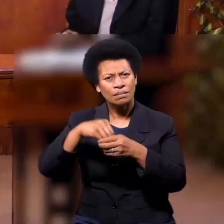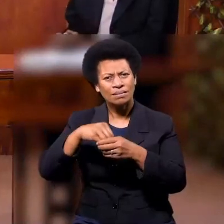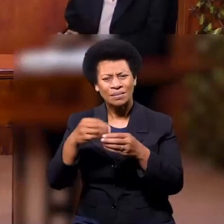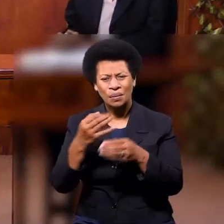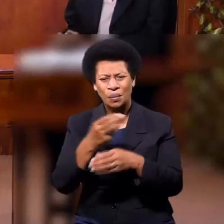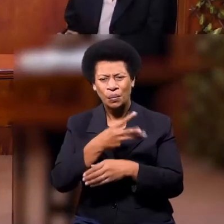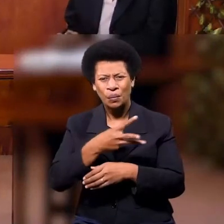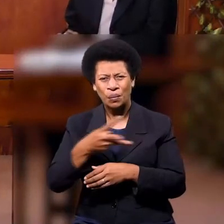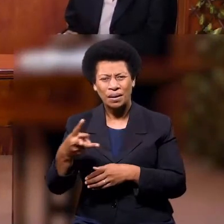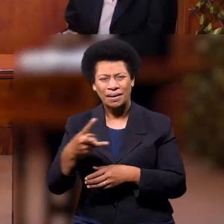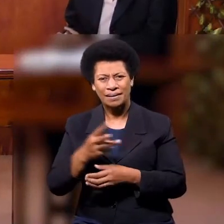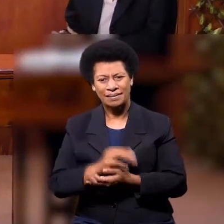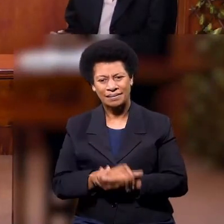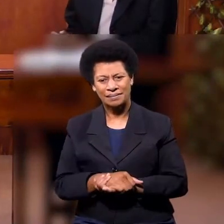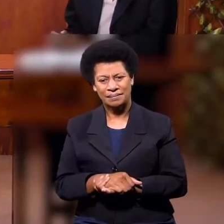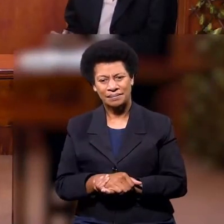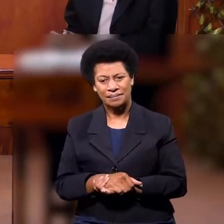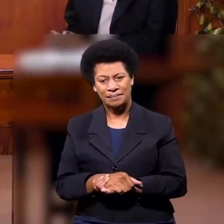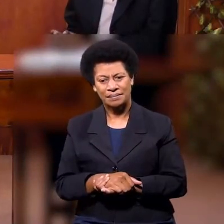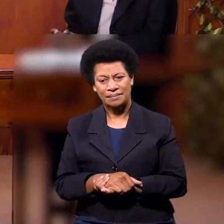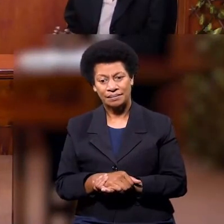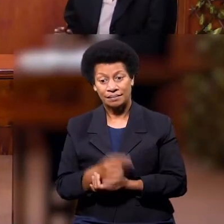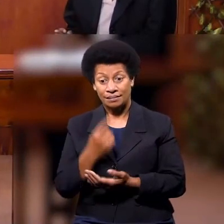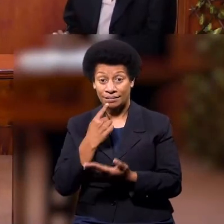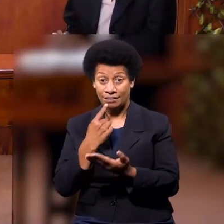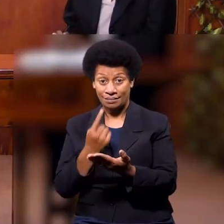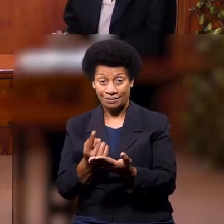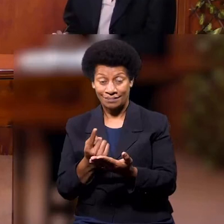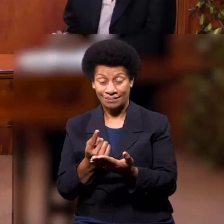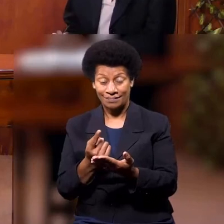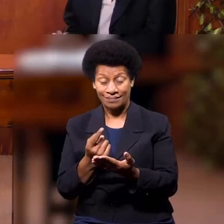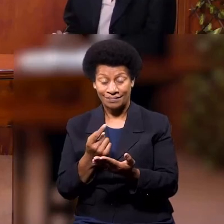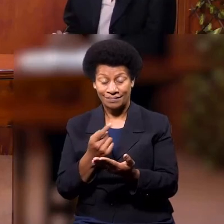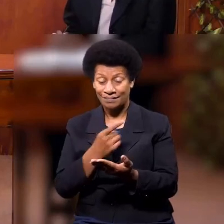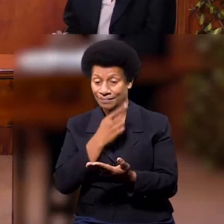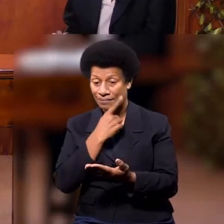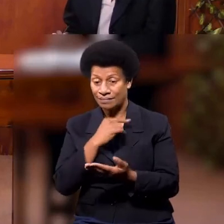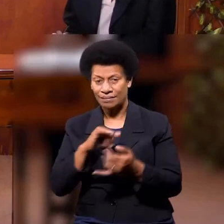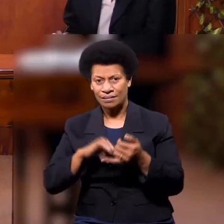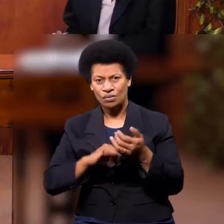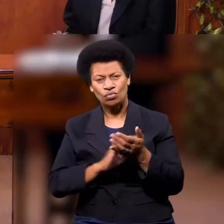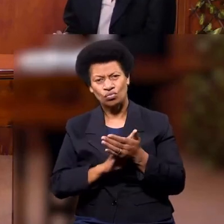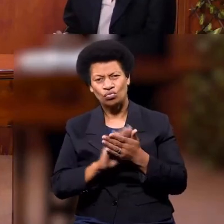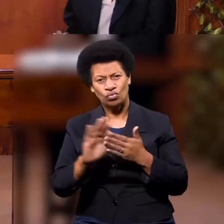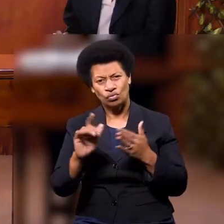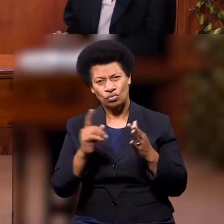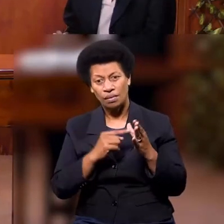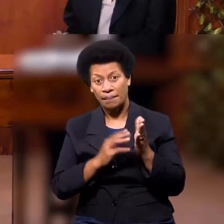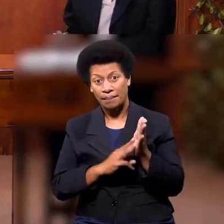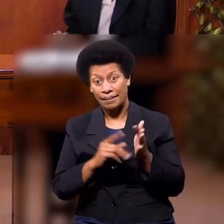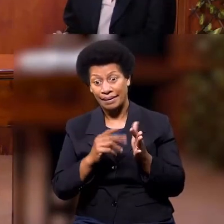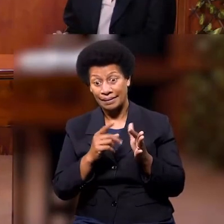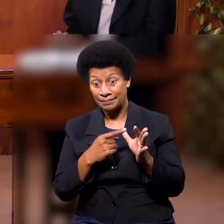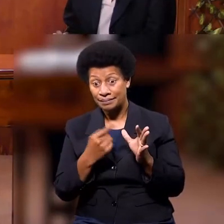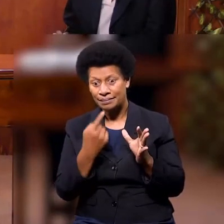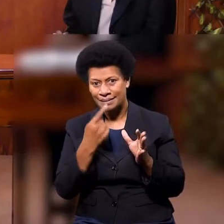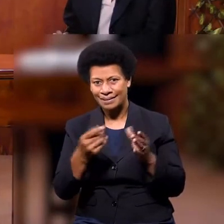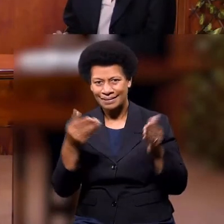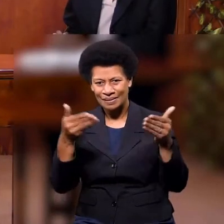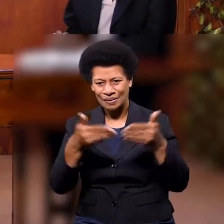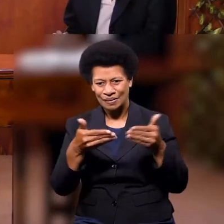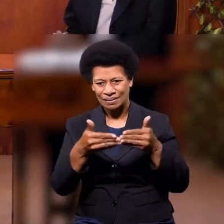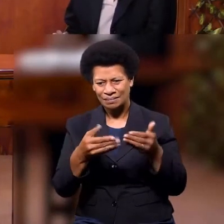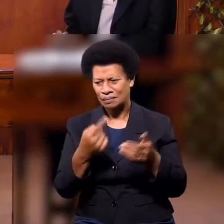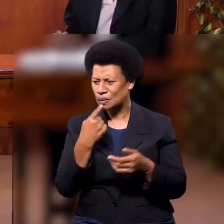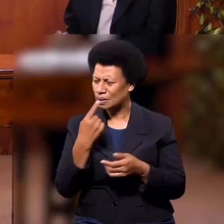Shema? Thank you. As Maria has just mentioned, Shema is actually the introductory phrase,